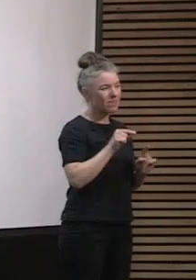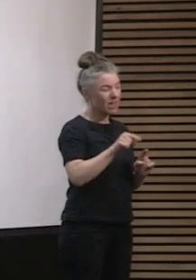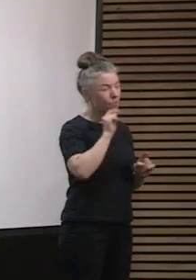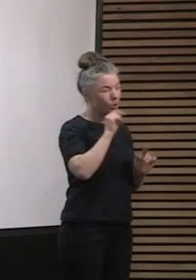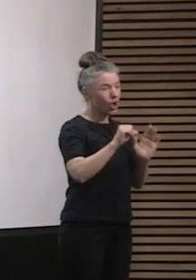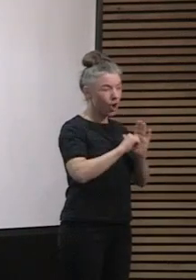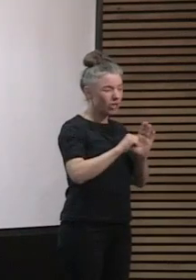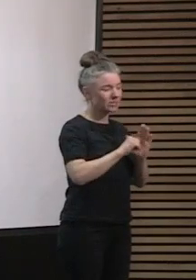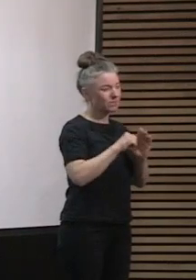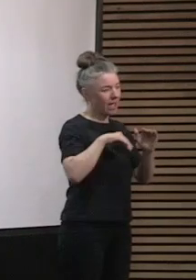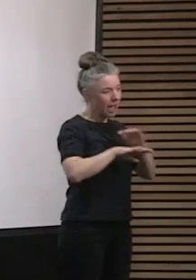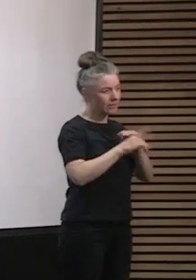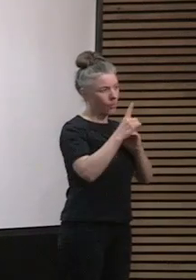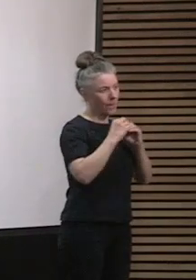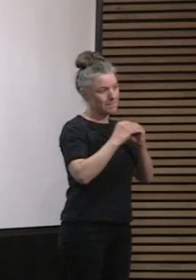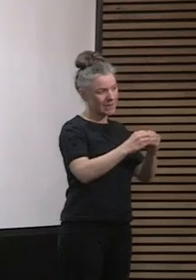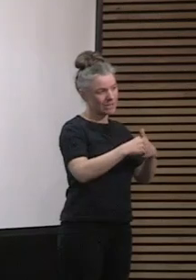$1 billion.